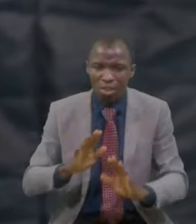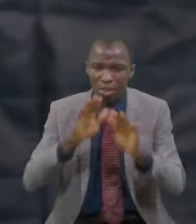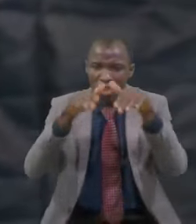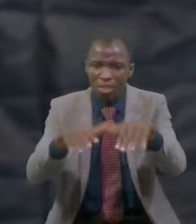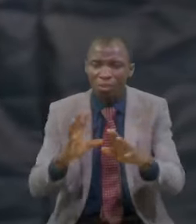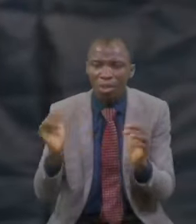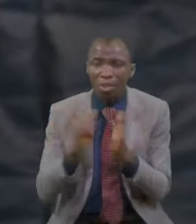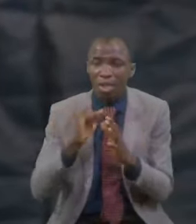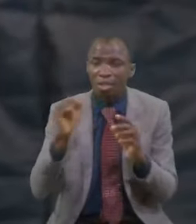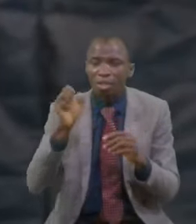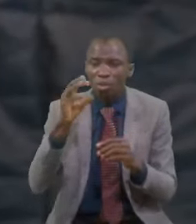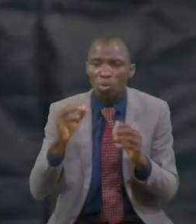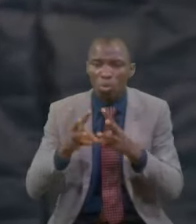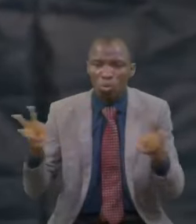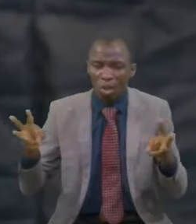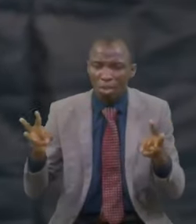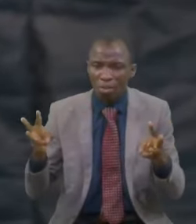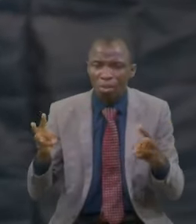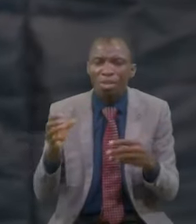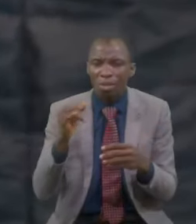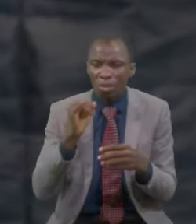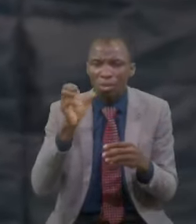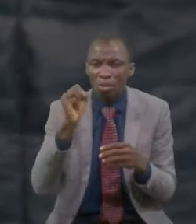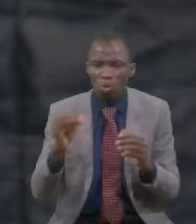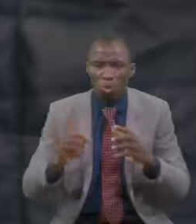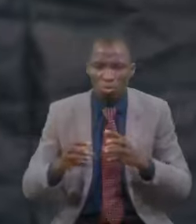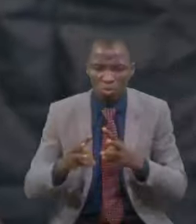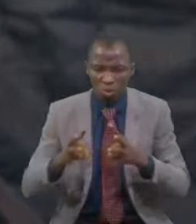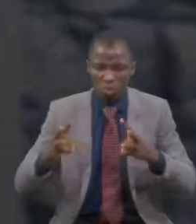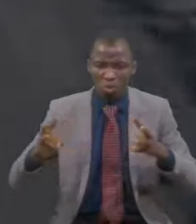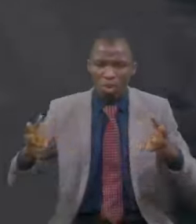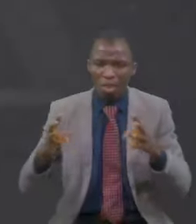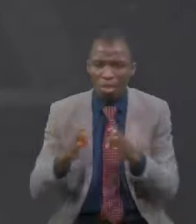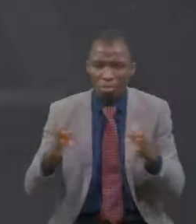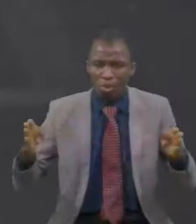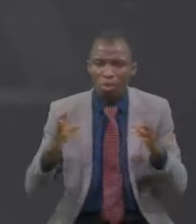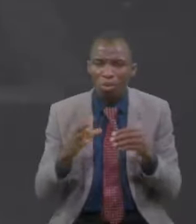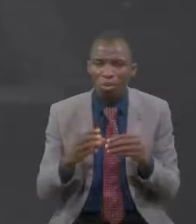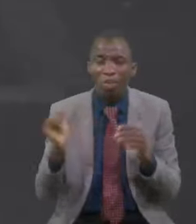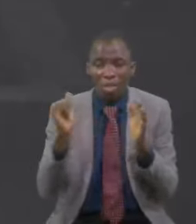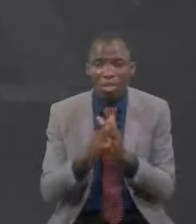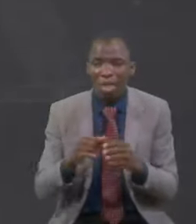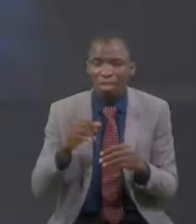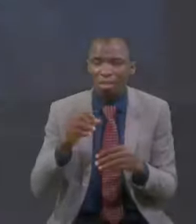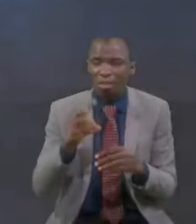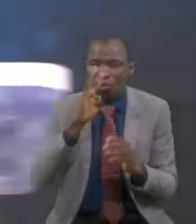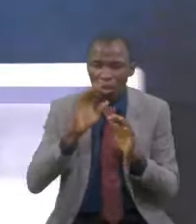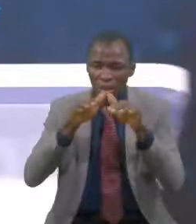wide and is so broad, that ocean of